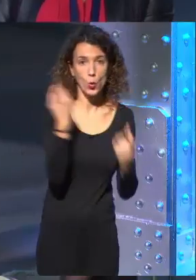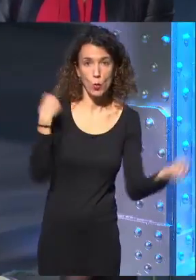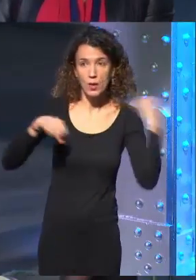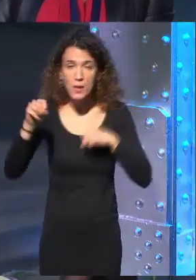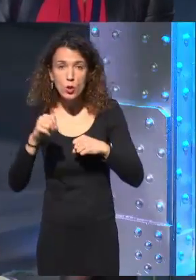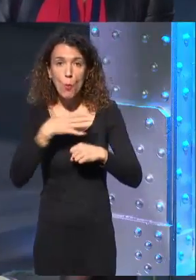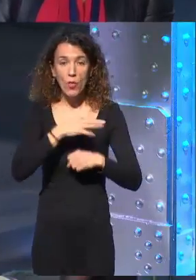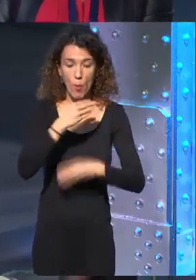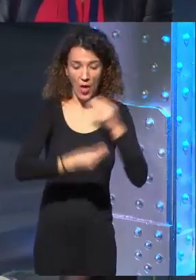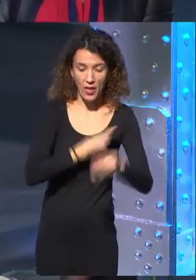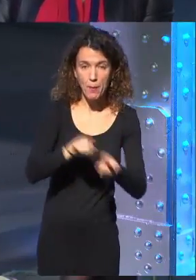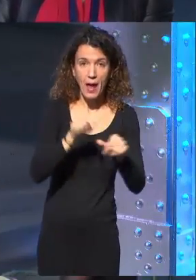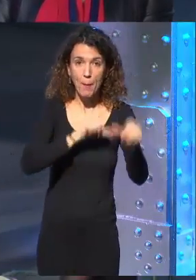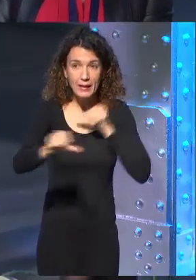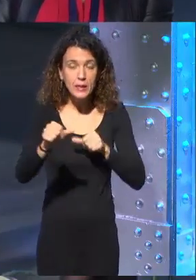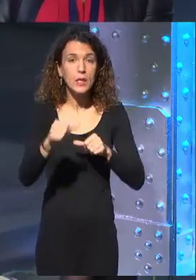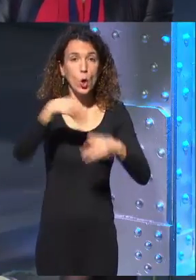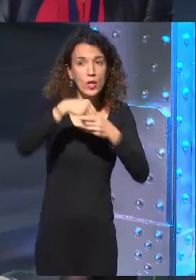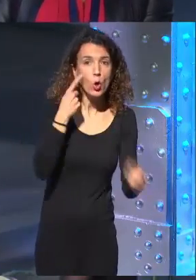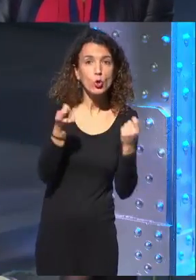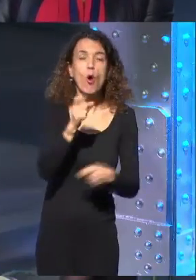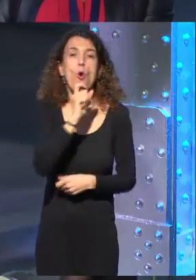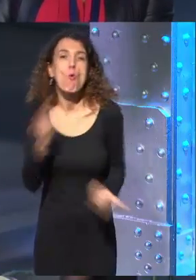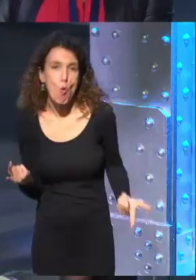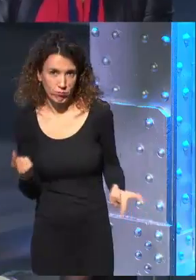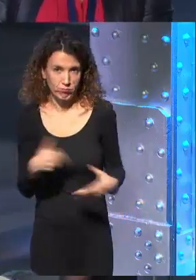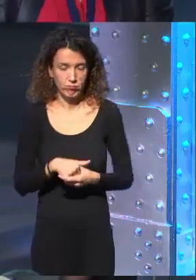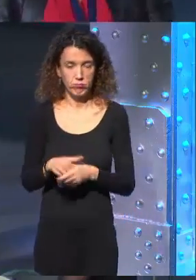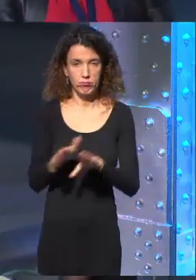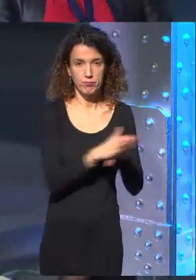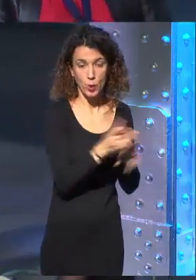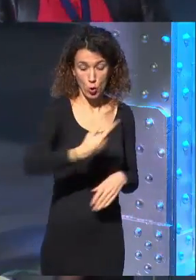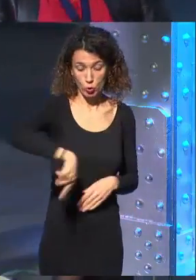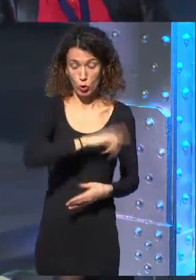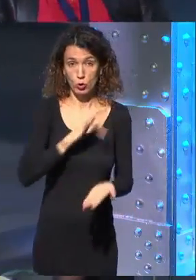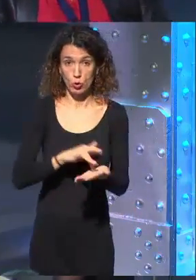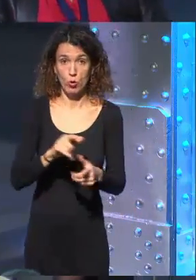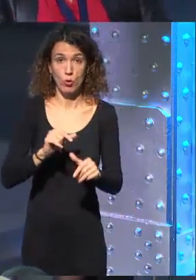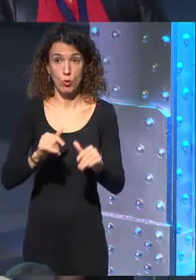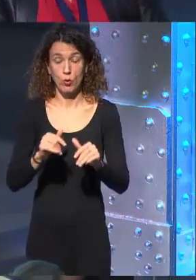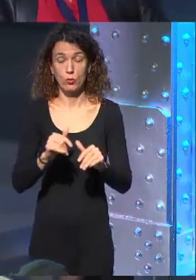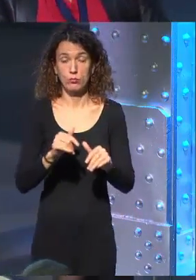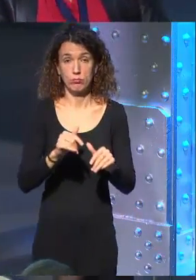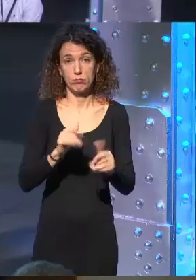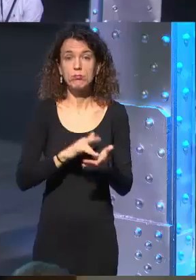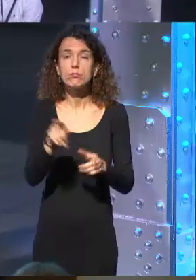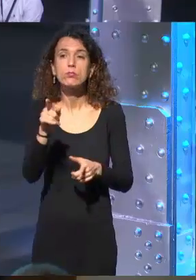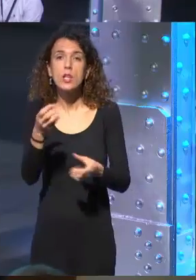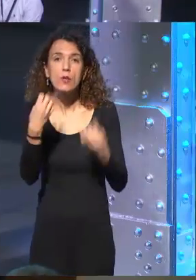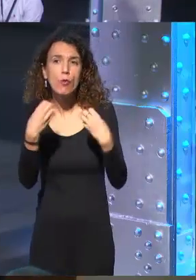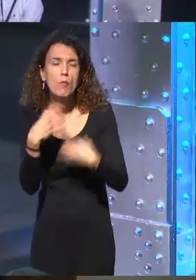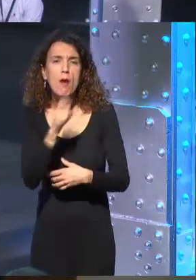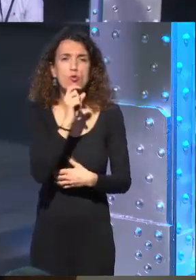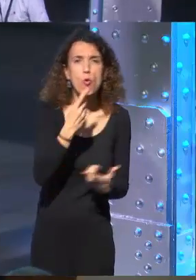to manage what type of actions can be taken when controlling this type of content. So